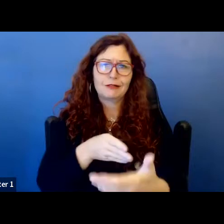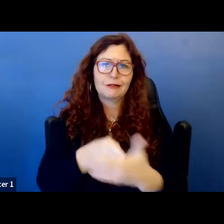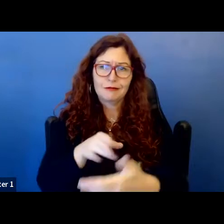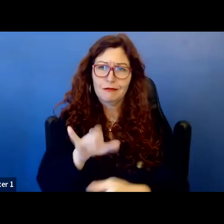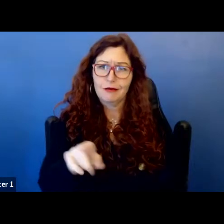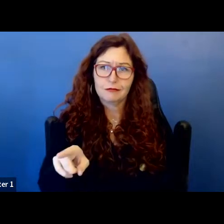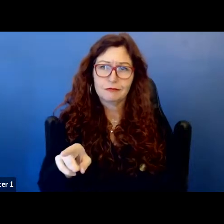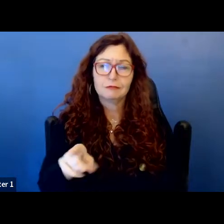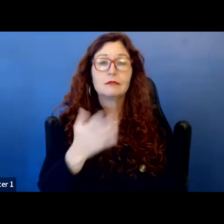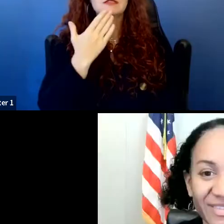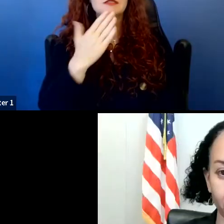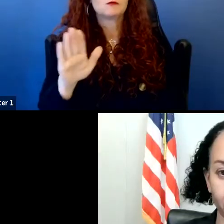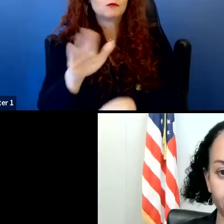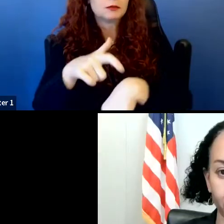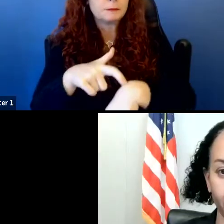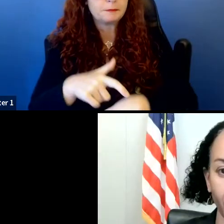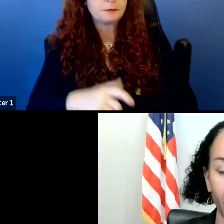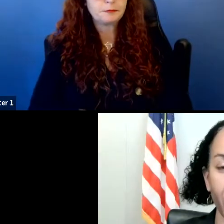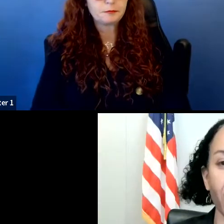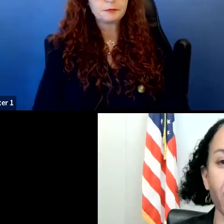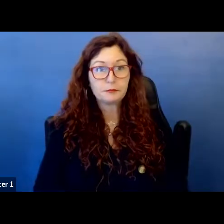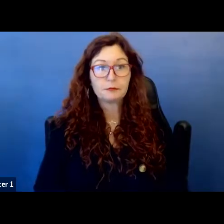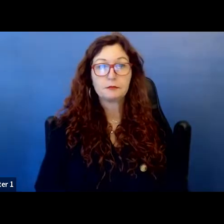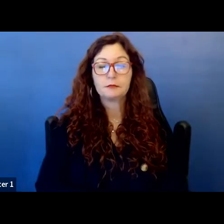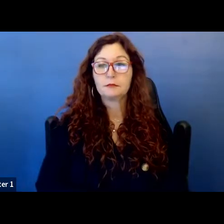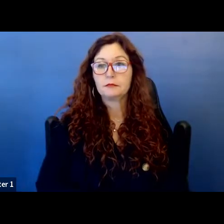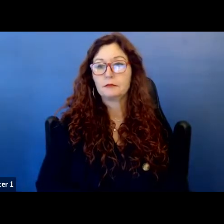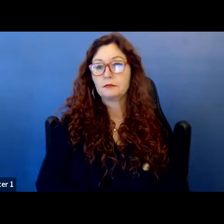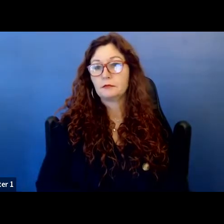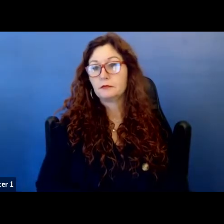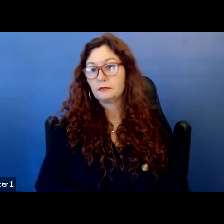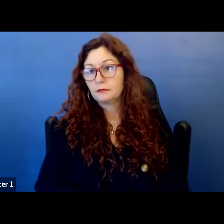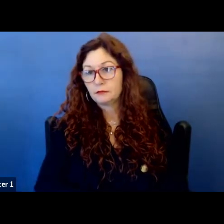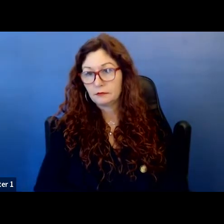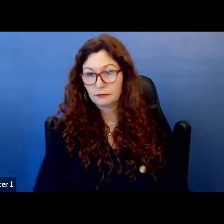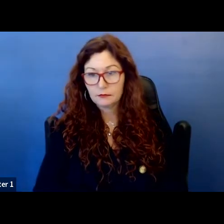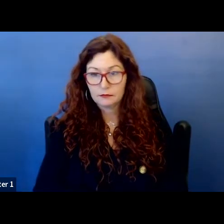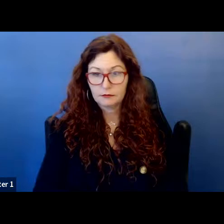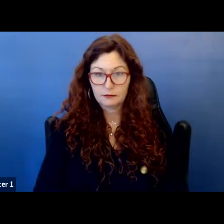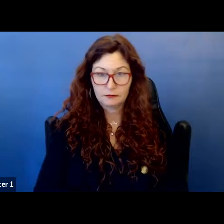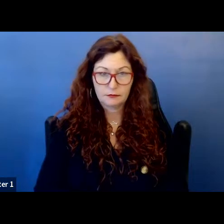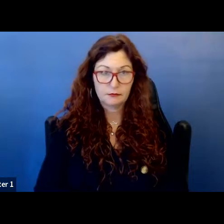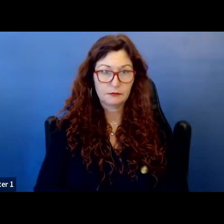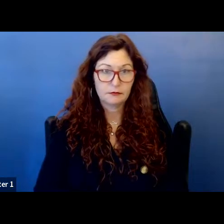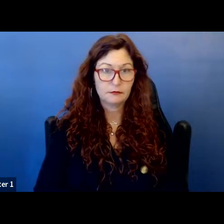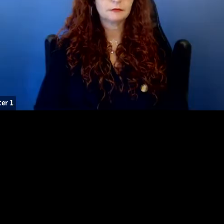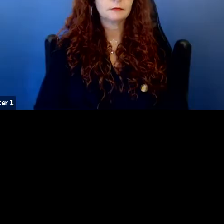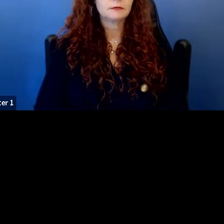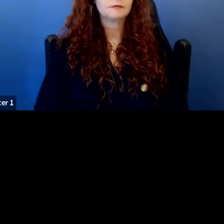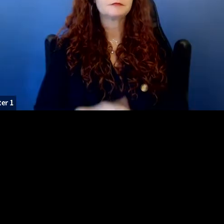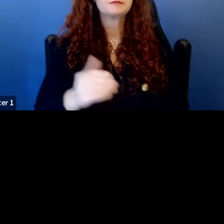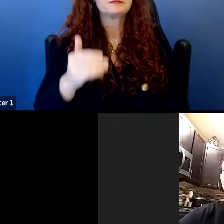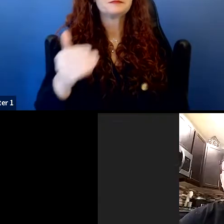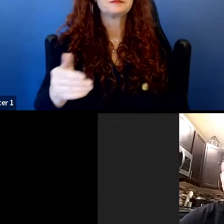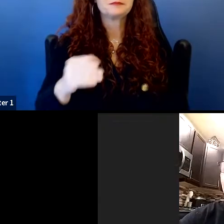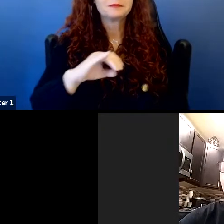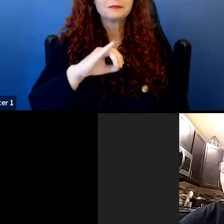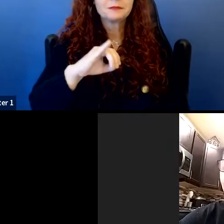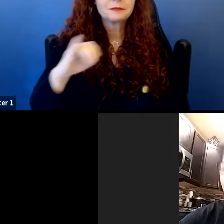based thank you for your time thank you and i will go now to uh jazz allen